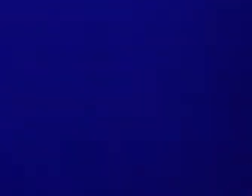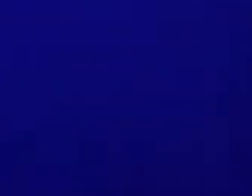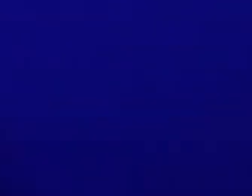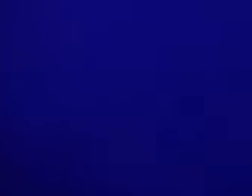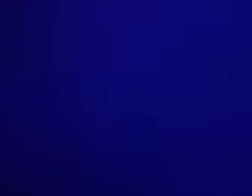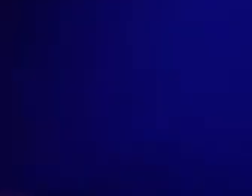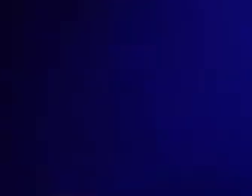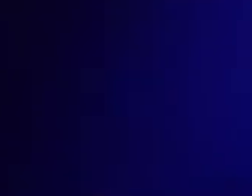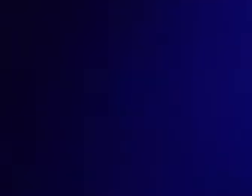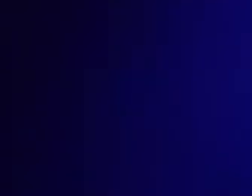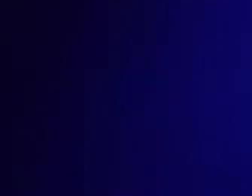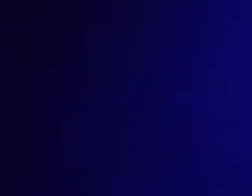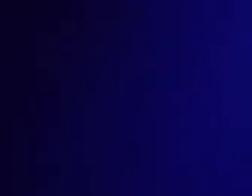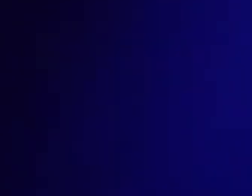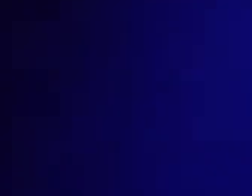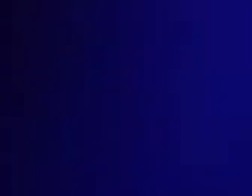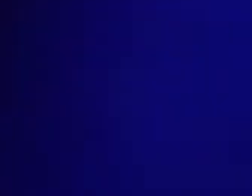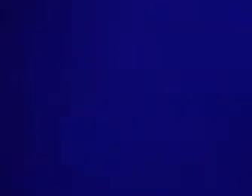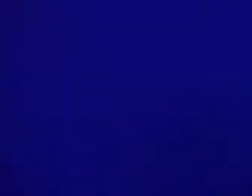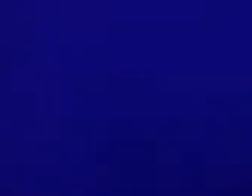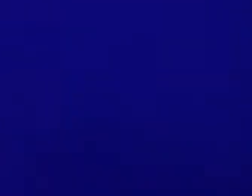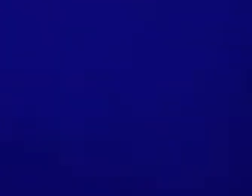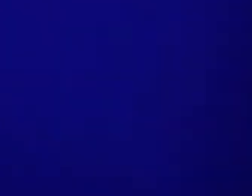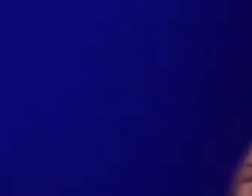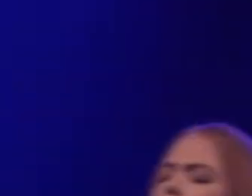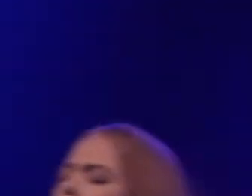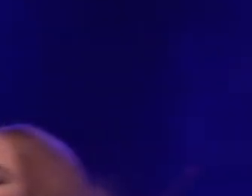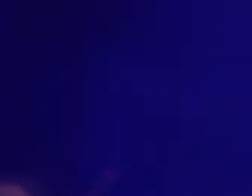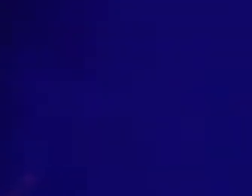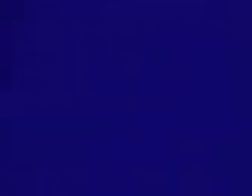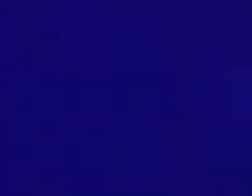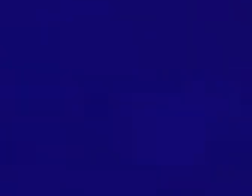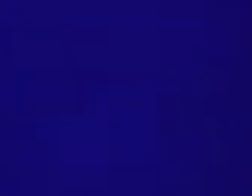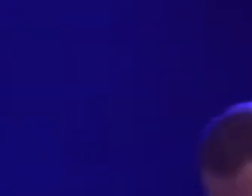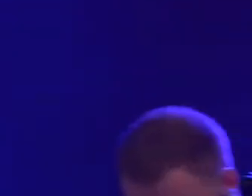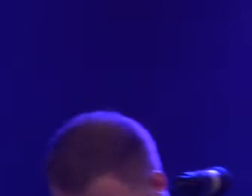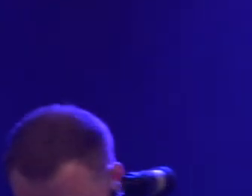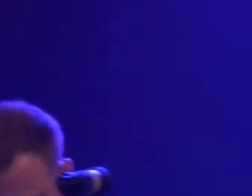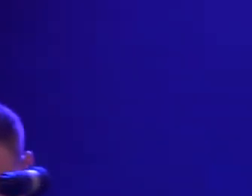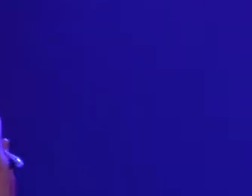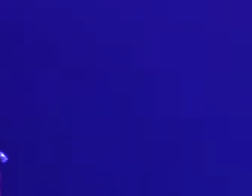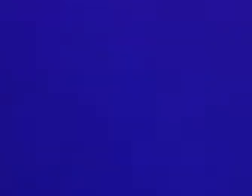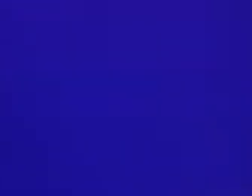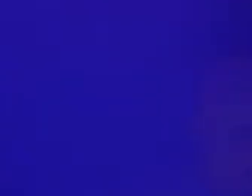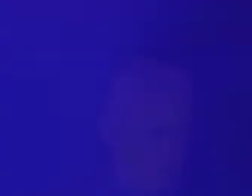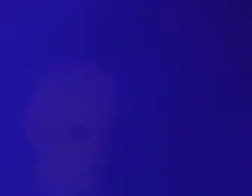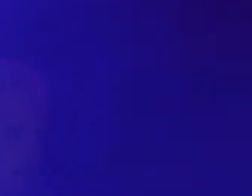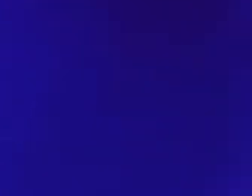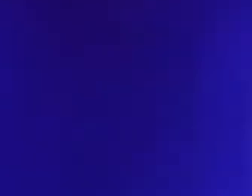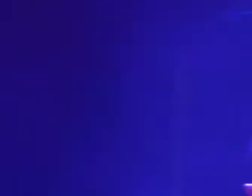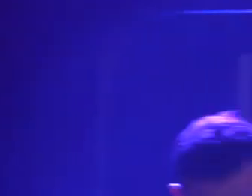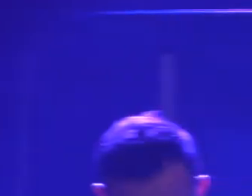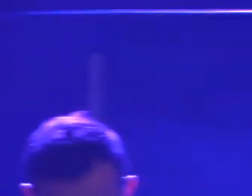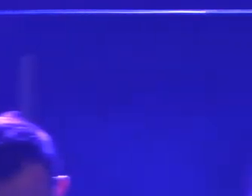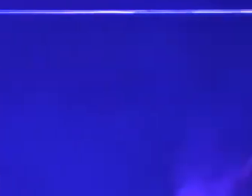God on the mountaintop as He is in the valleys. So we thank You this morning that that's who You are, God. God, we think of